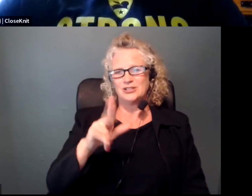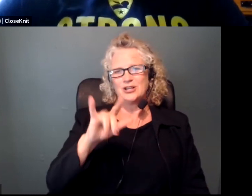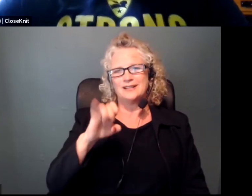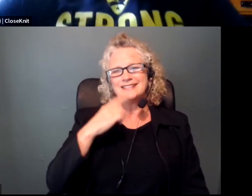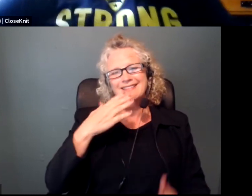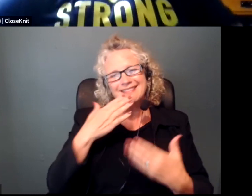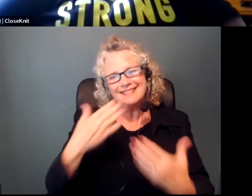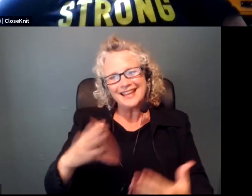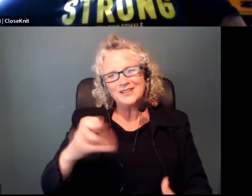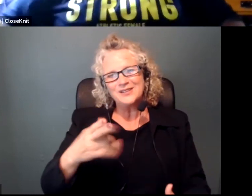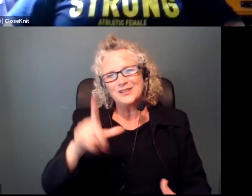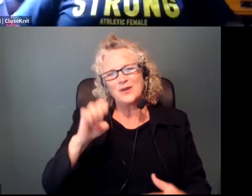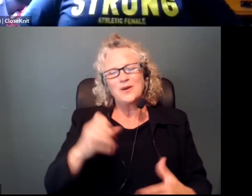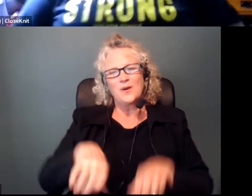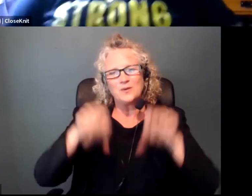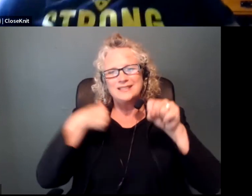amazing.